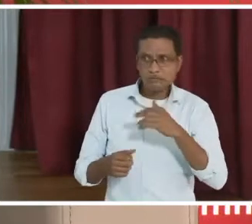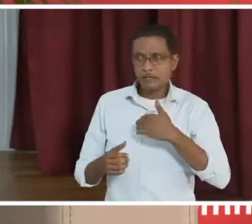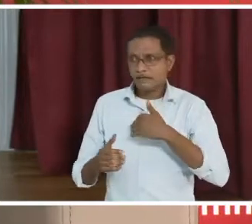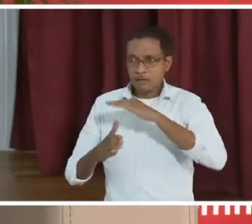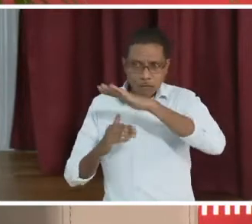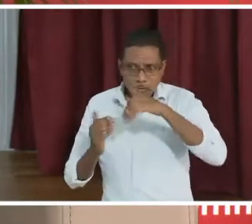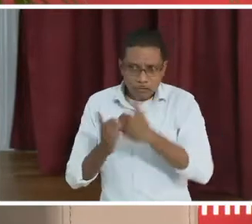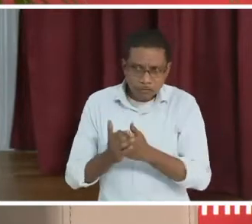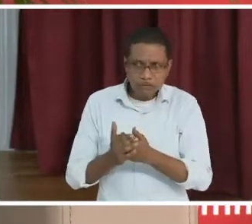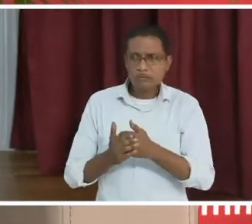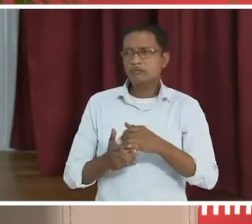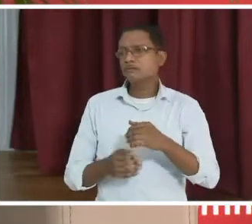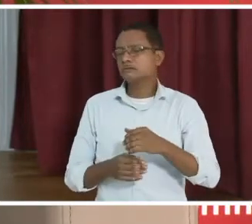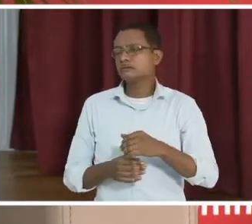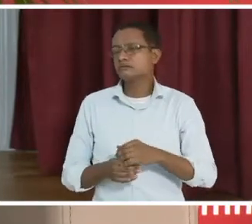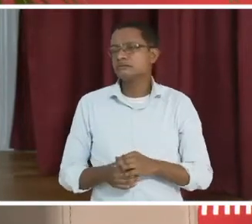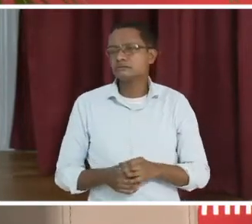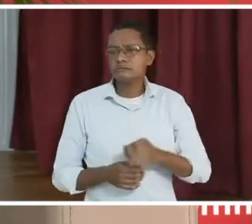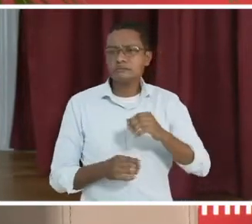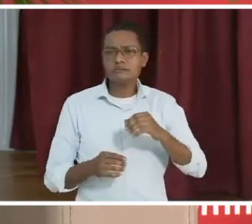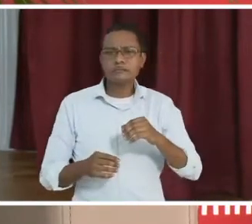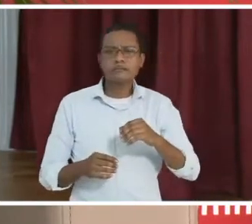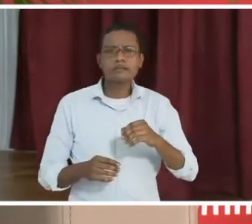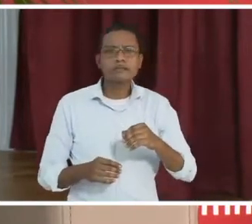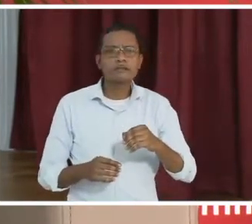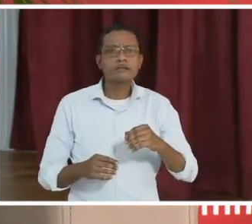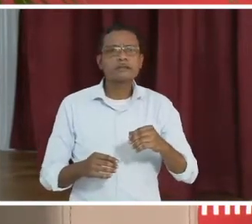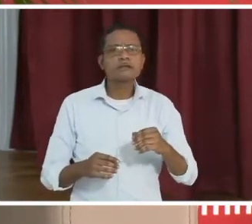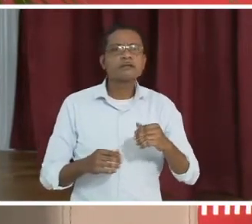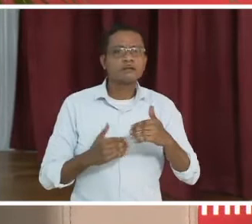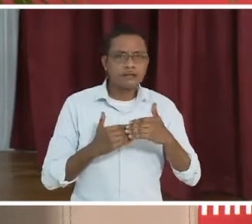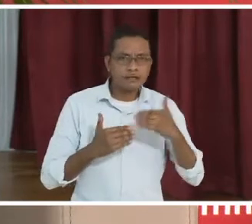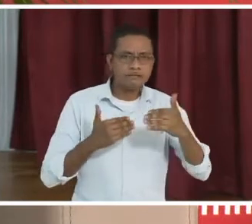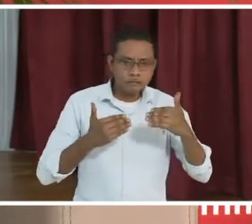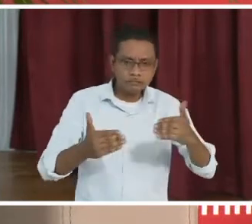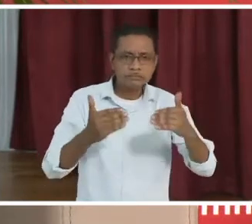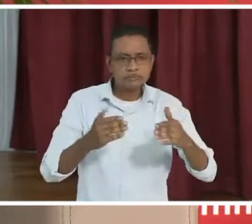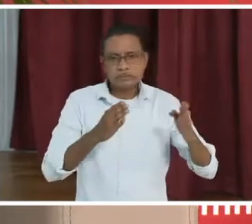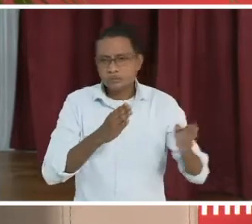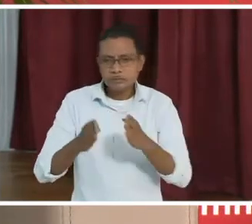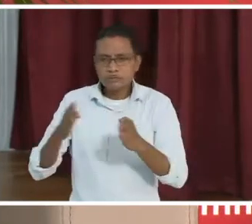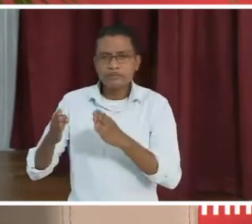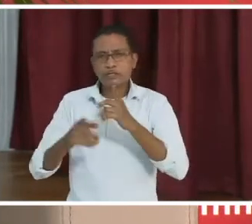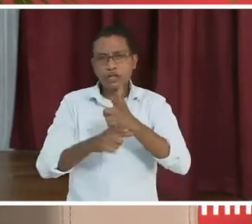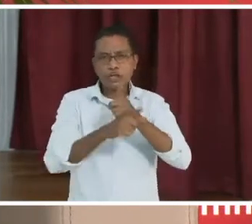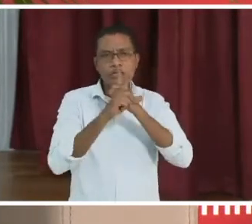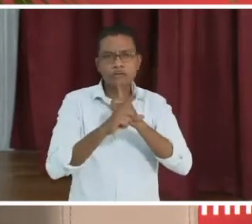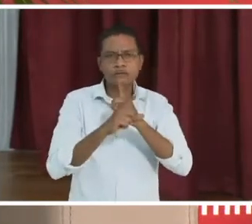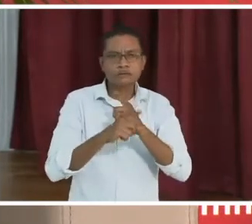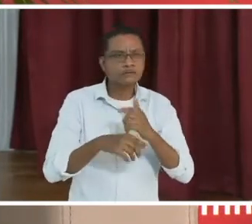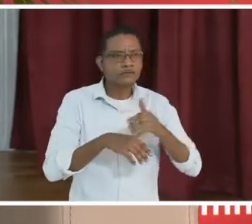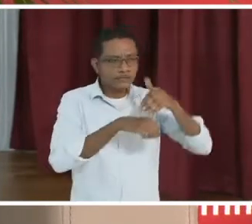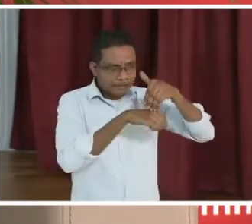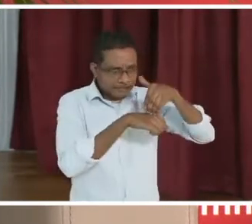pertains to credit adjudication. And then we move further now to preparing the notes and sending it forward to the approving